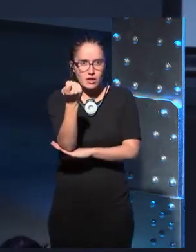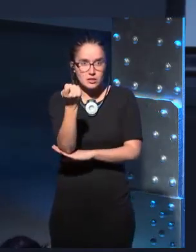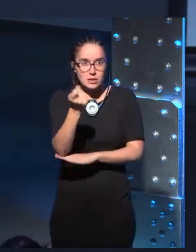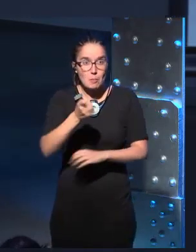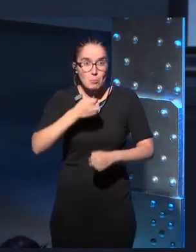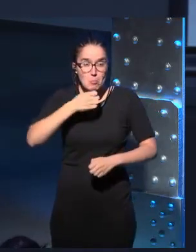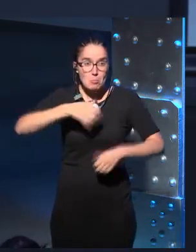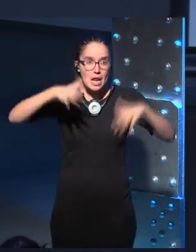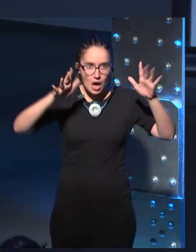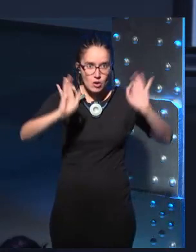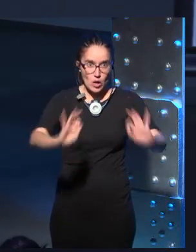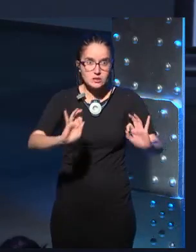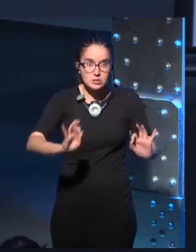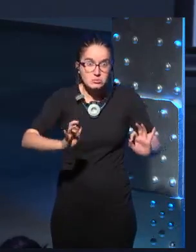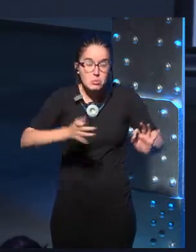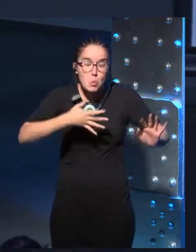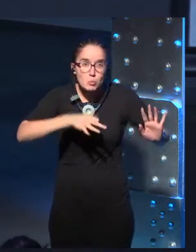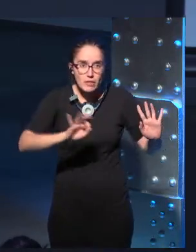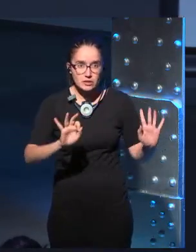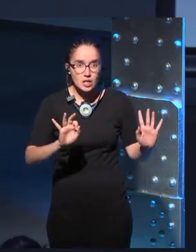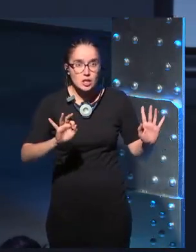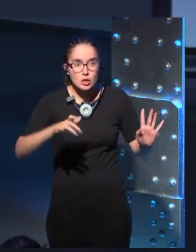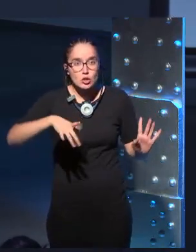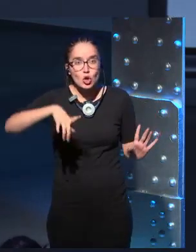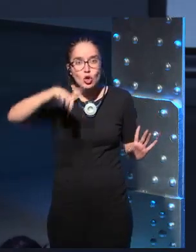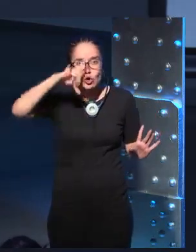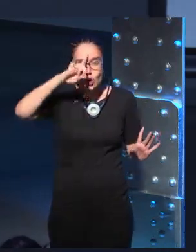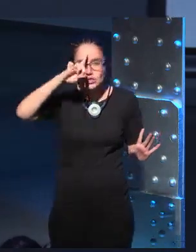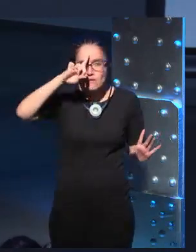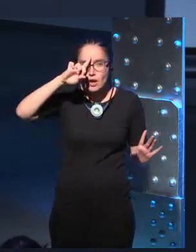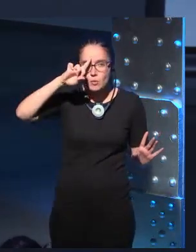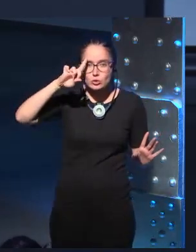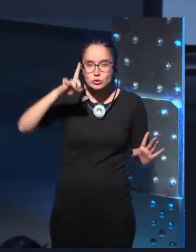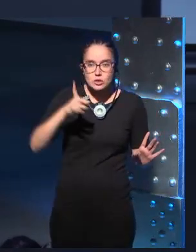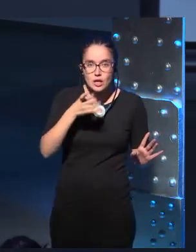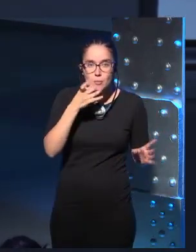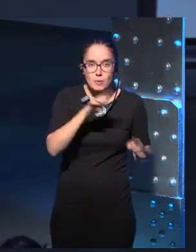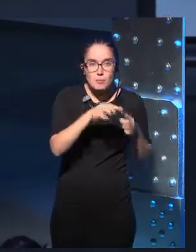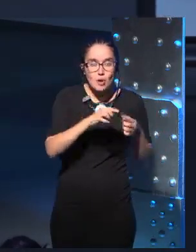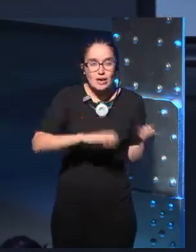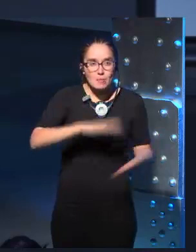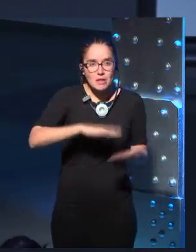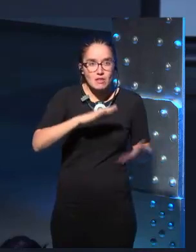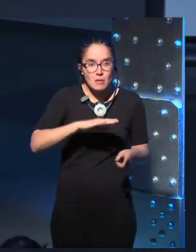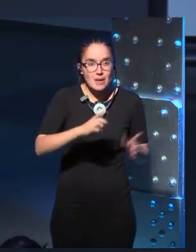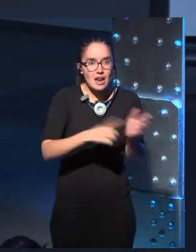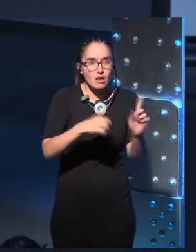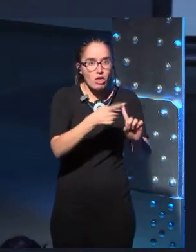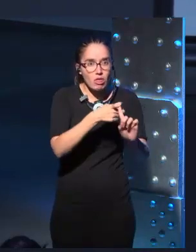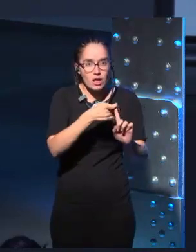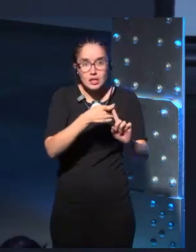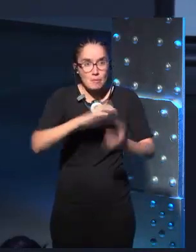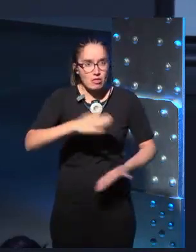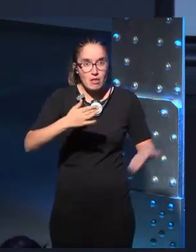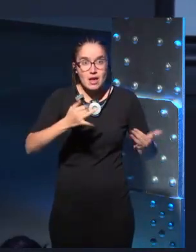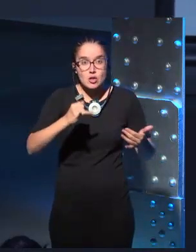want. We did not know in the first place that we would be able to find some laws, but we did. And thanks